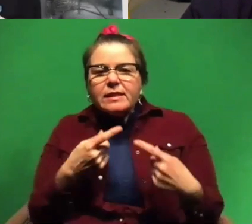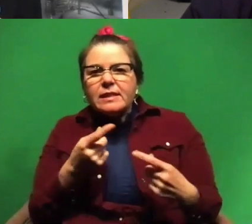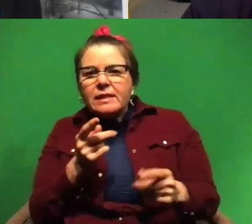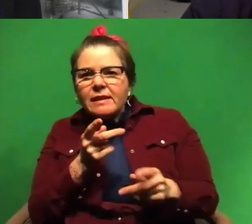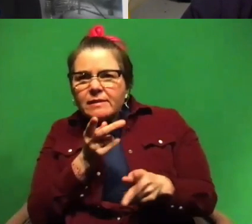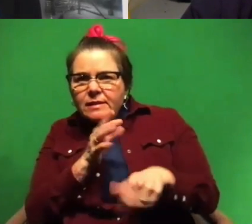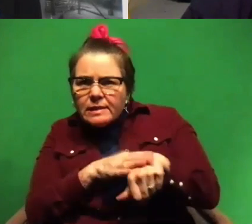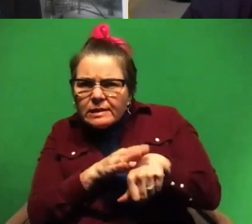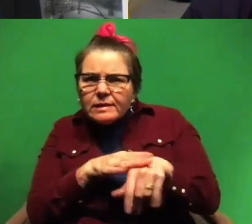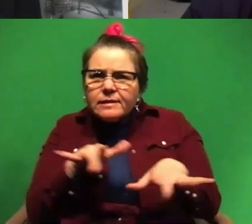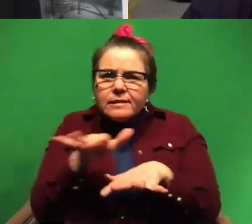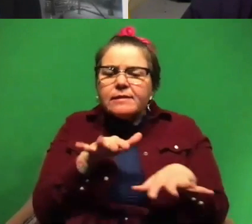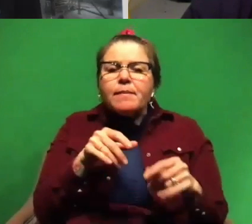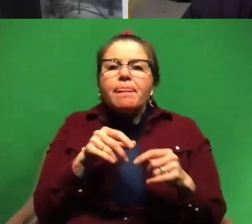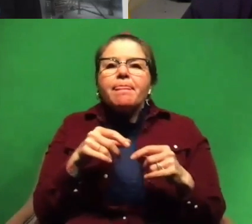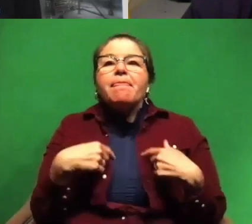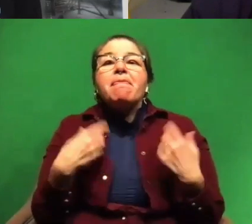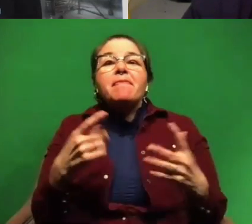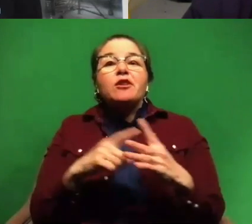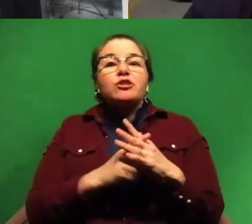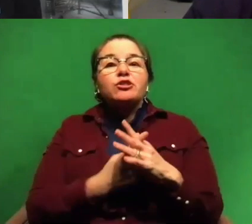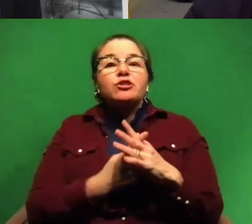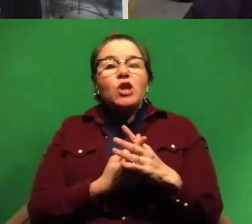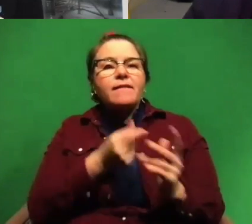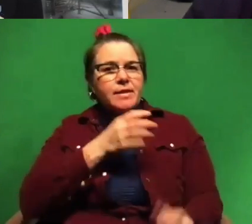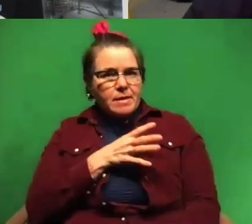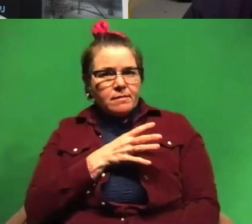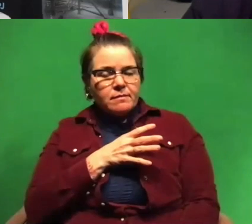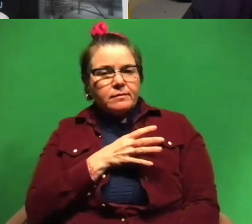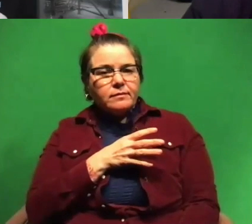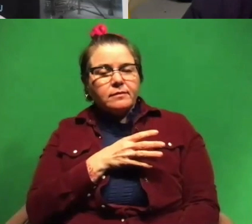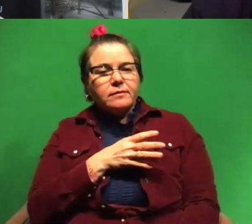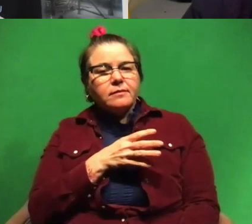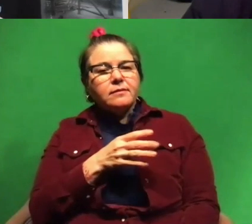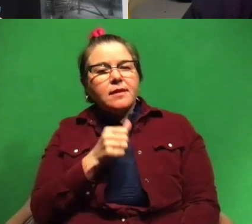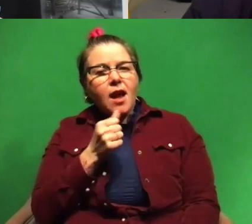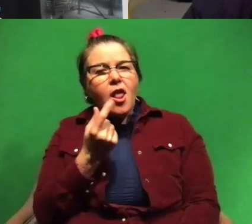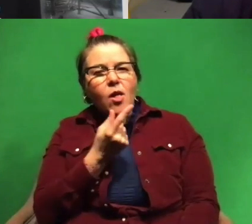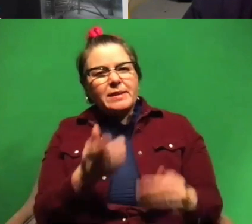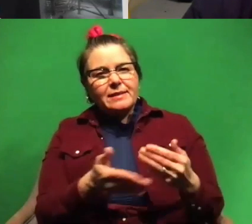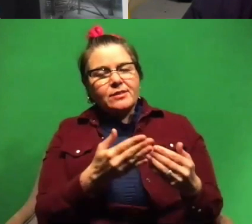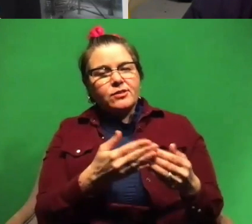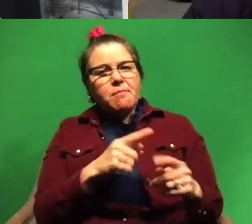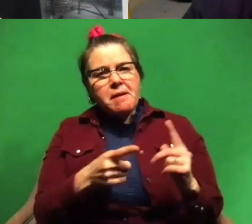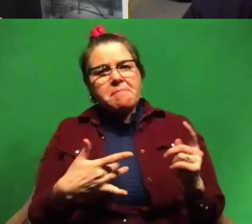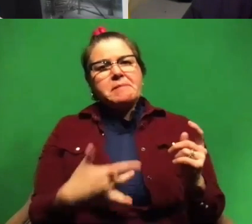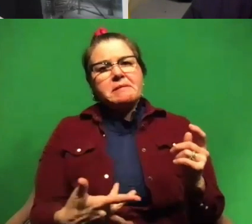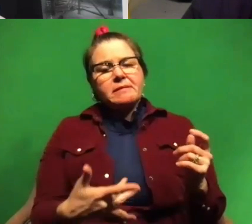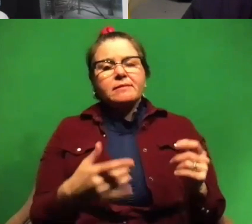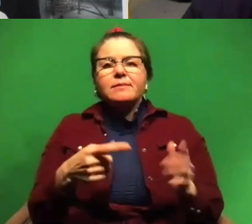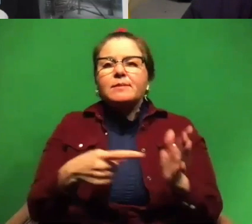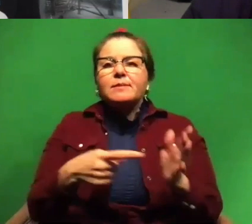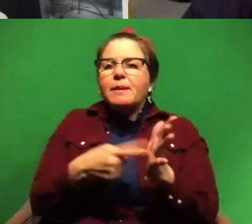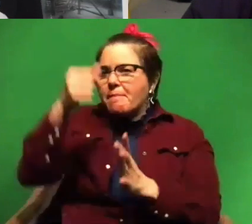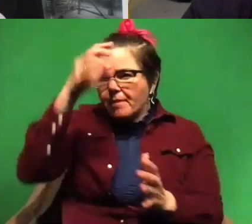for. And I started with a female because they're not always easier, but sometimes the males are a little